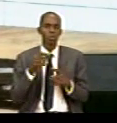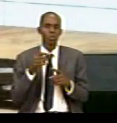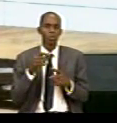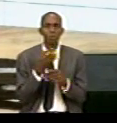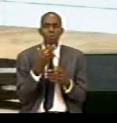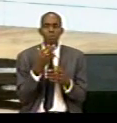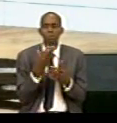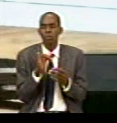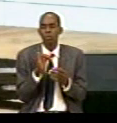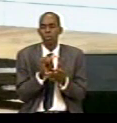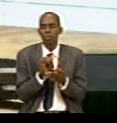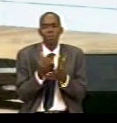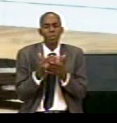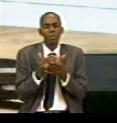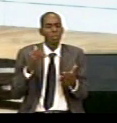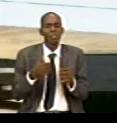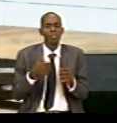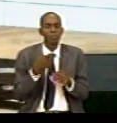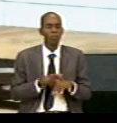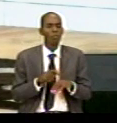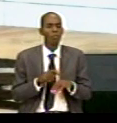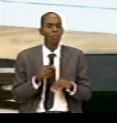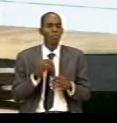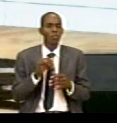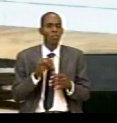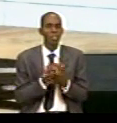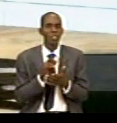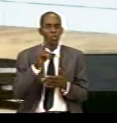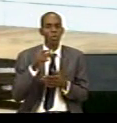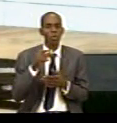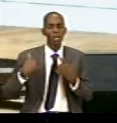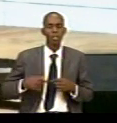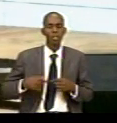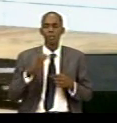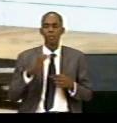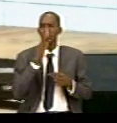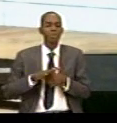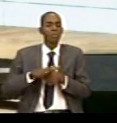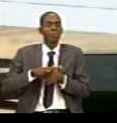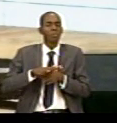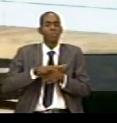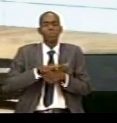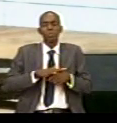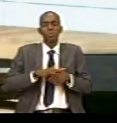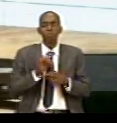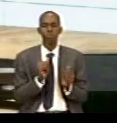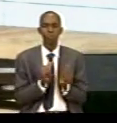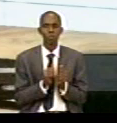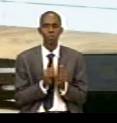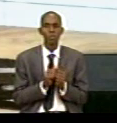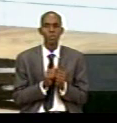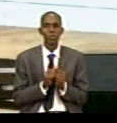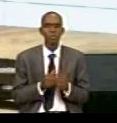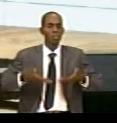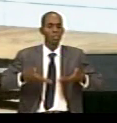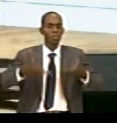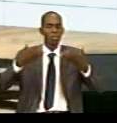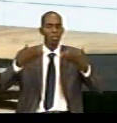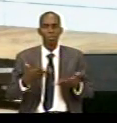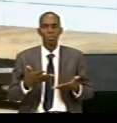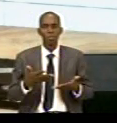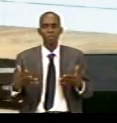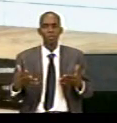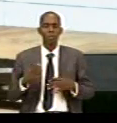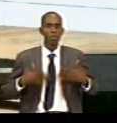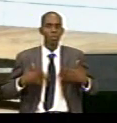any time your hearts be overcharged with surfeiting and drunkenness